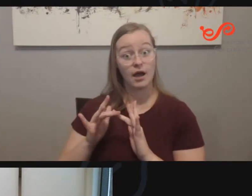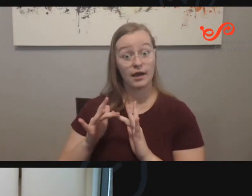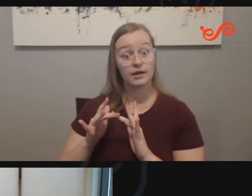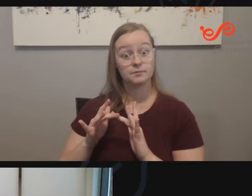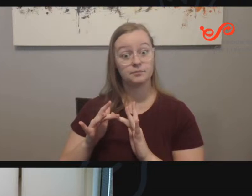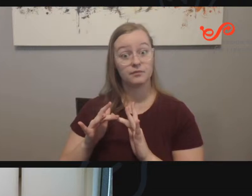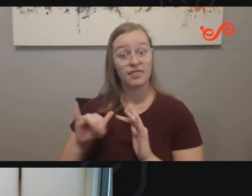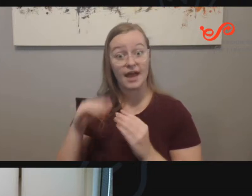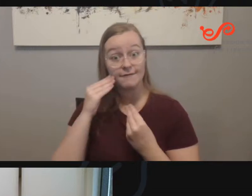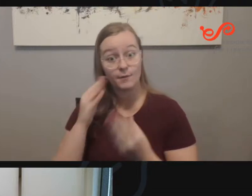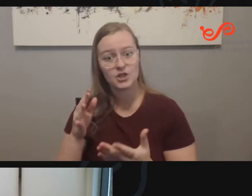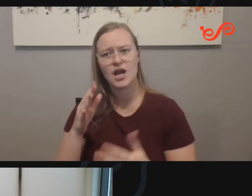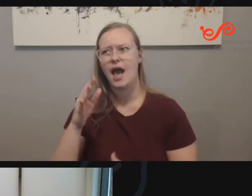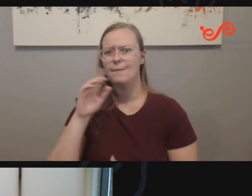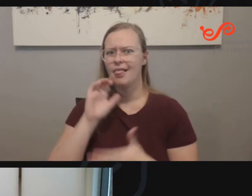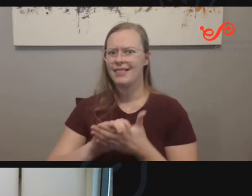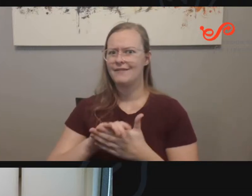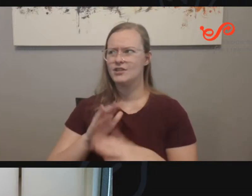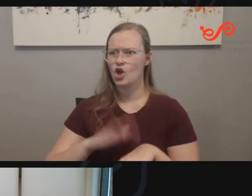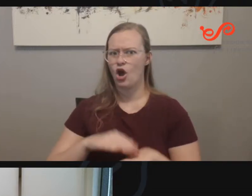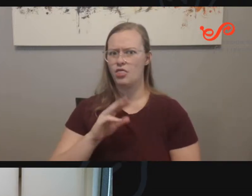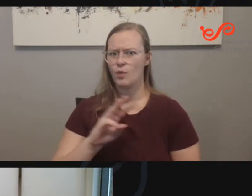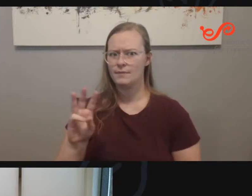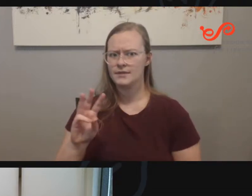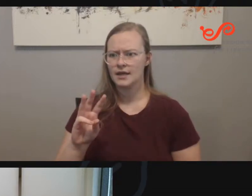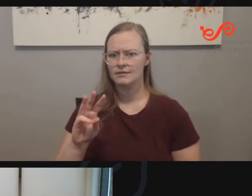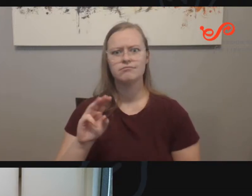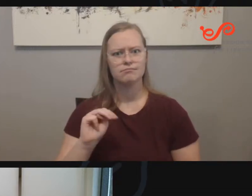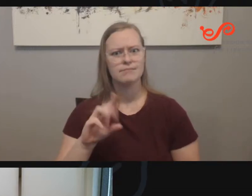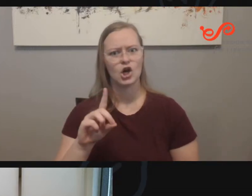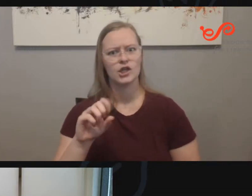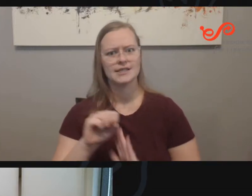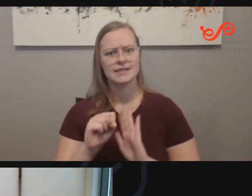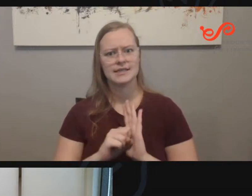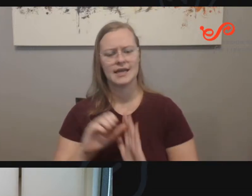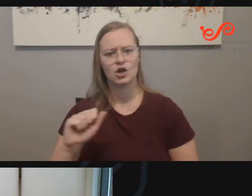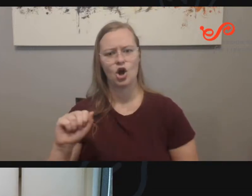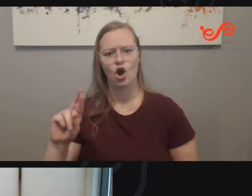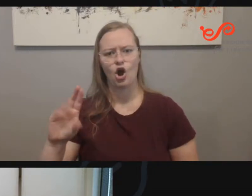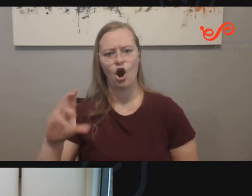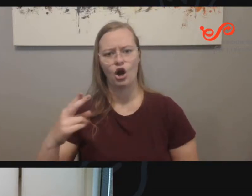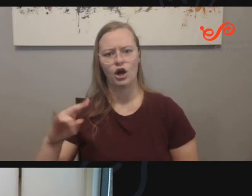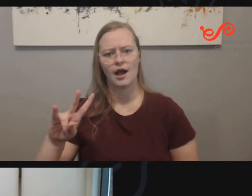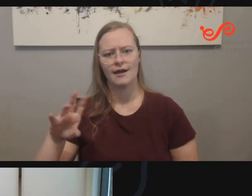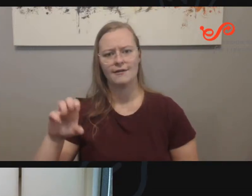And I believe it's on the website of the Maryland State Archives.